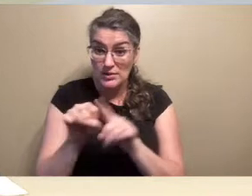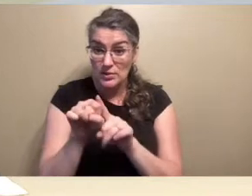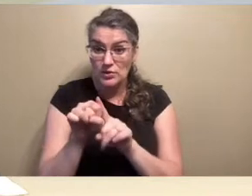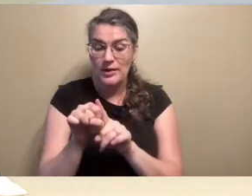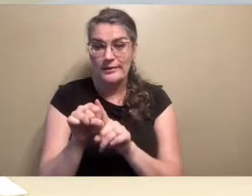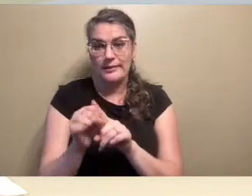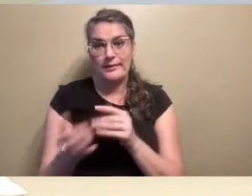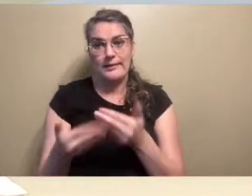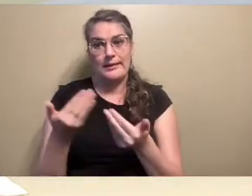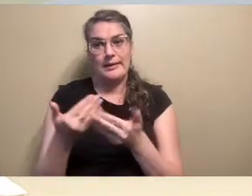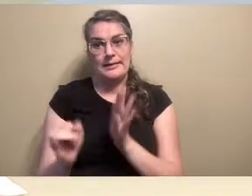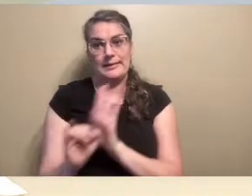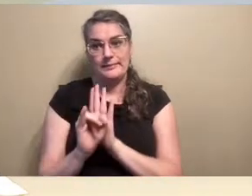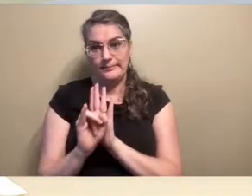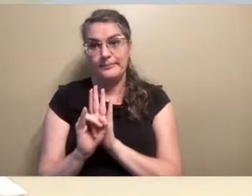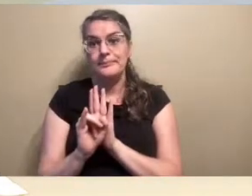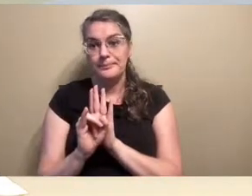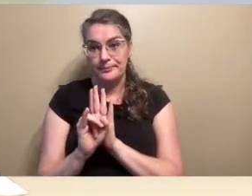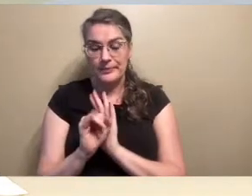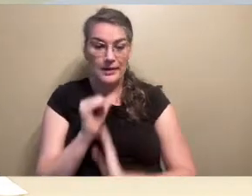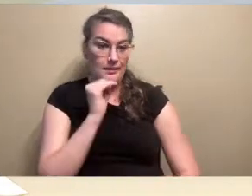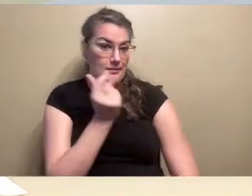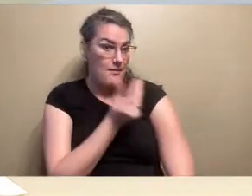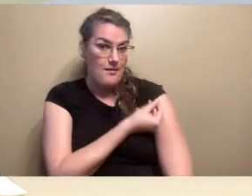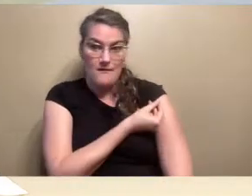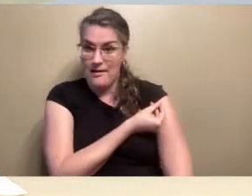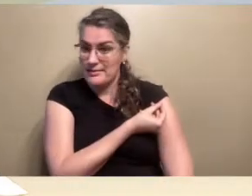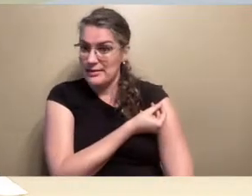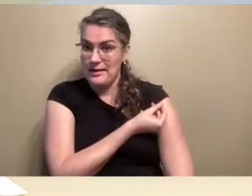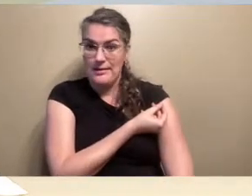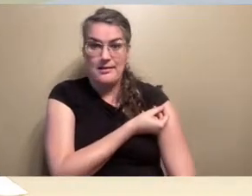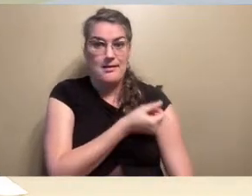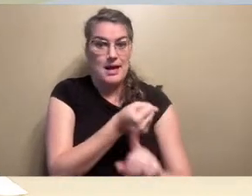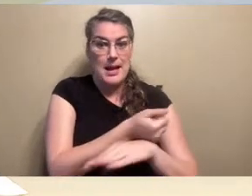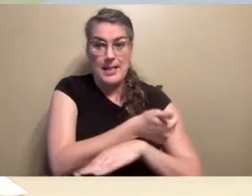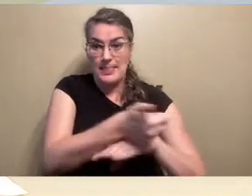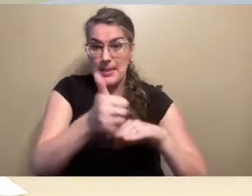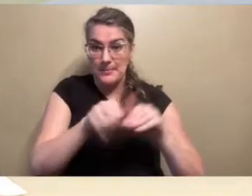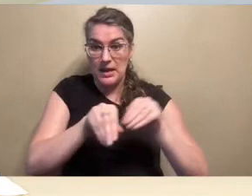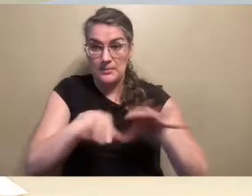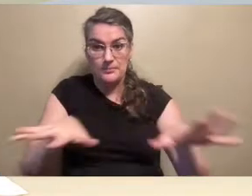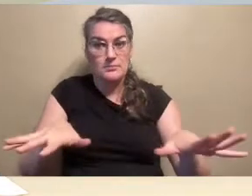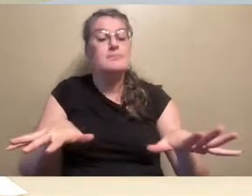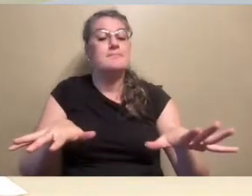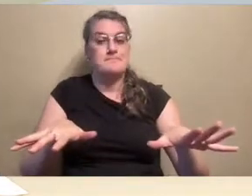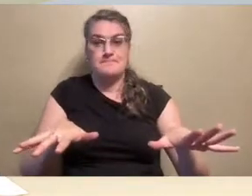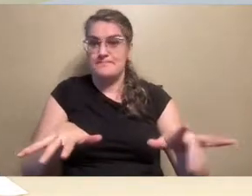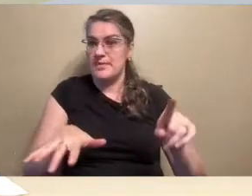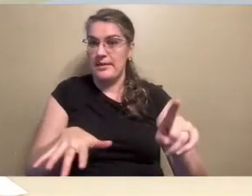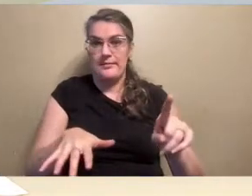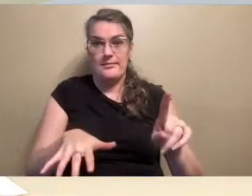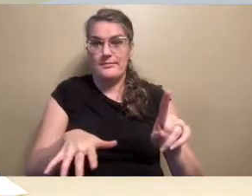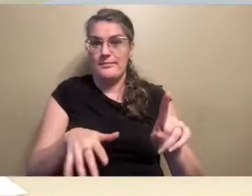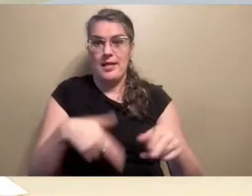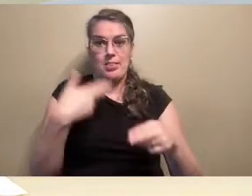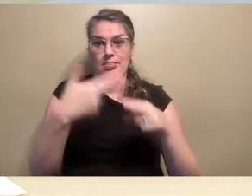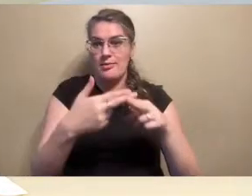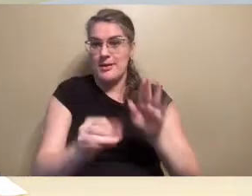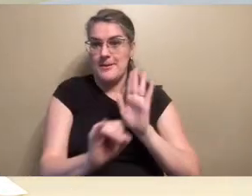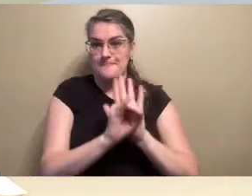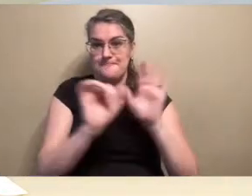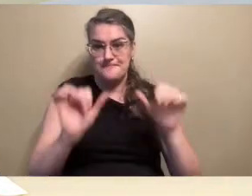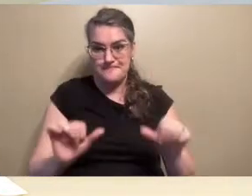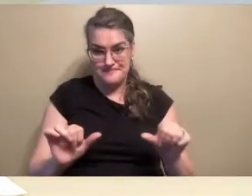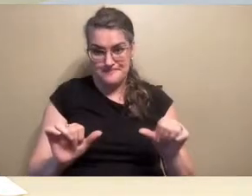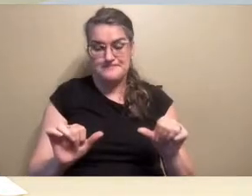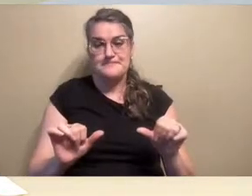are not vaccinated and are linked to an outbreak, I think that makes it very hard for that individual.